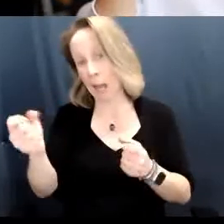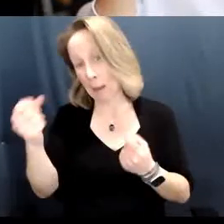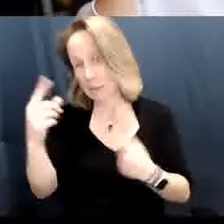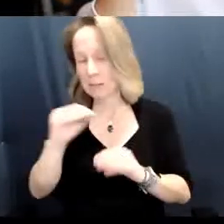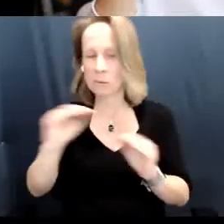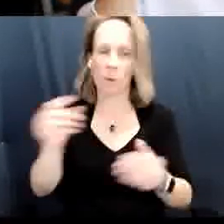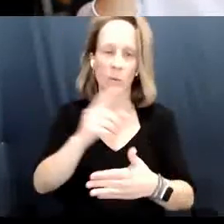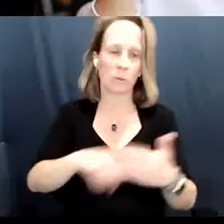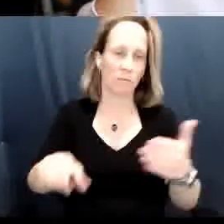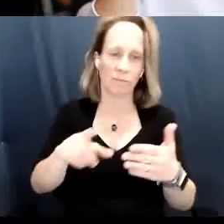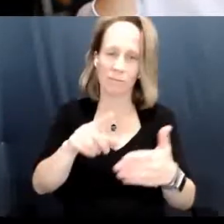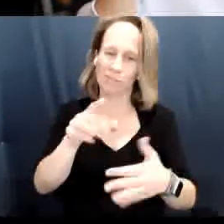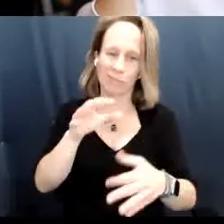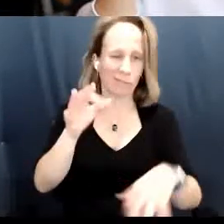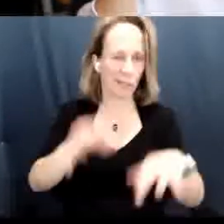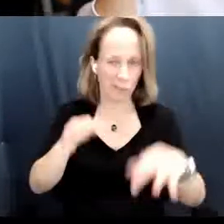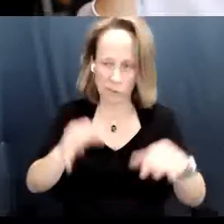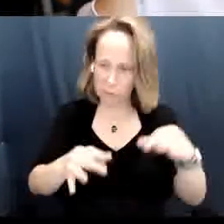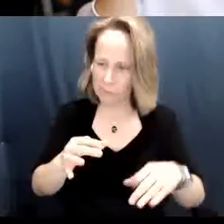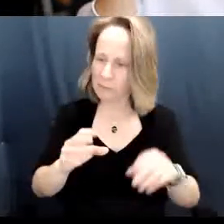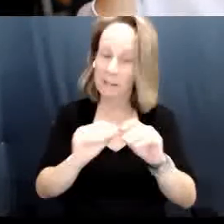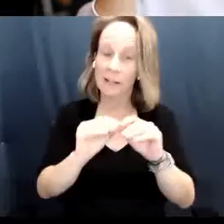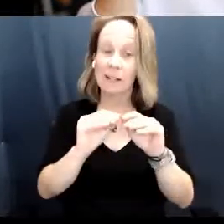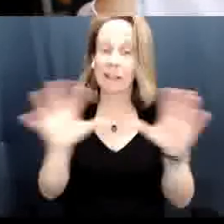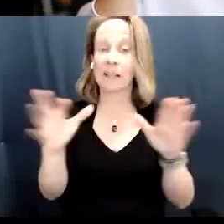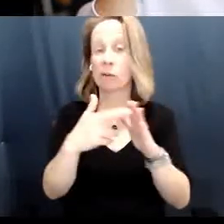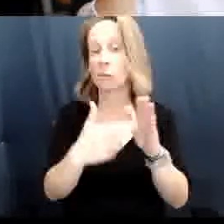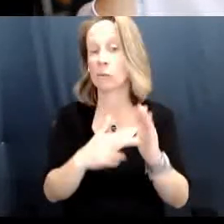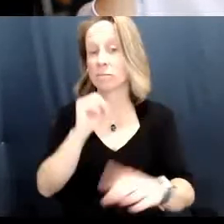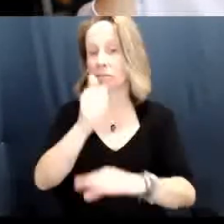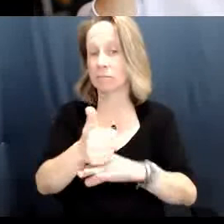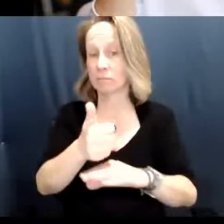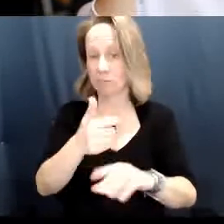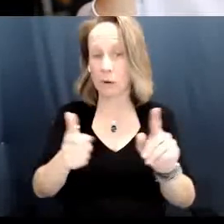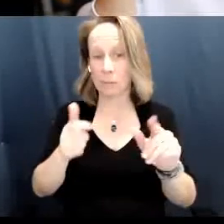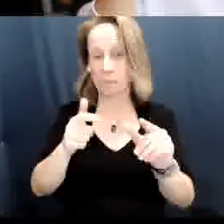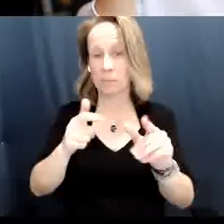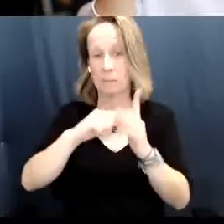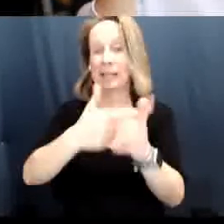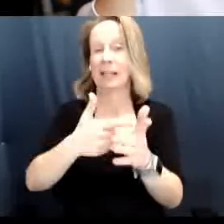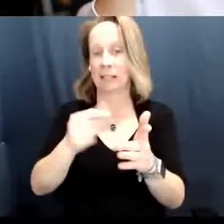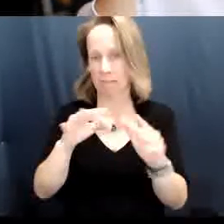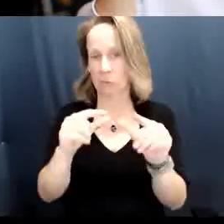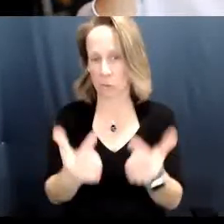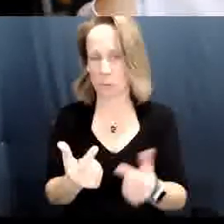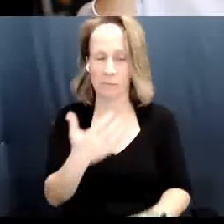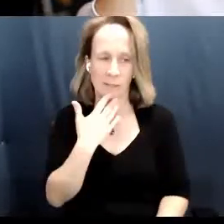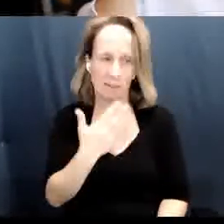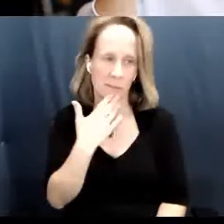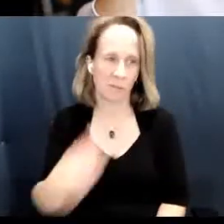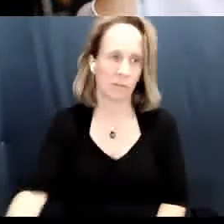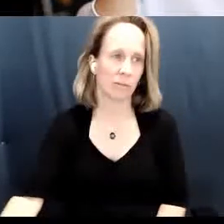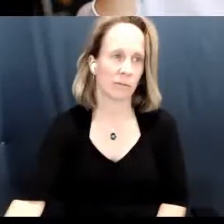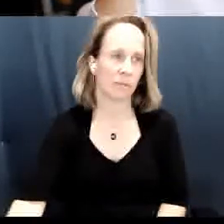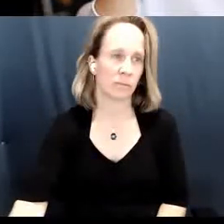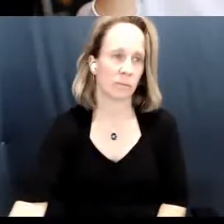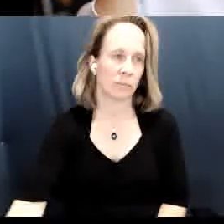them, clear guidelines designed by the group at the beginning. Thank you all.